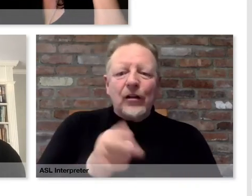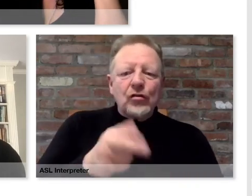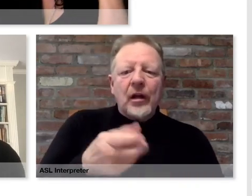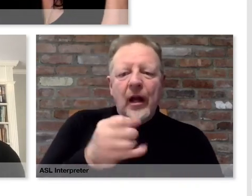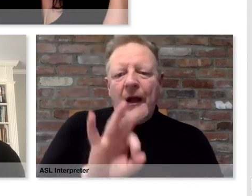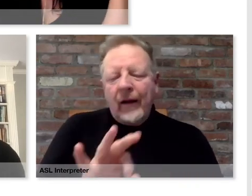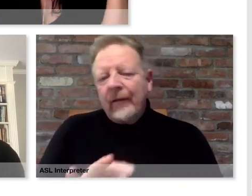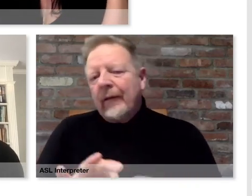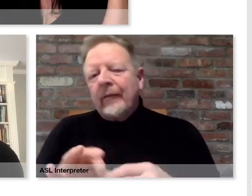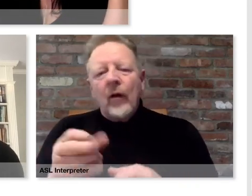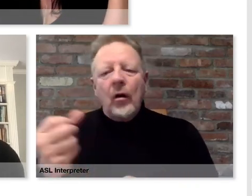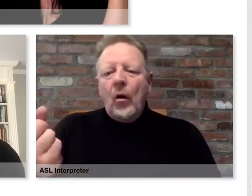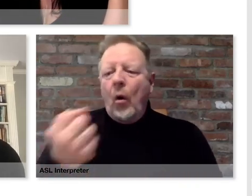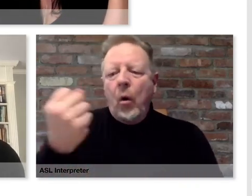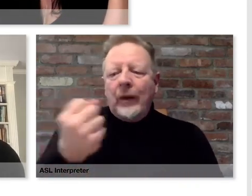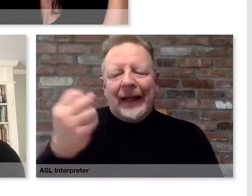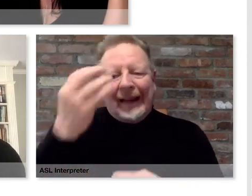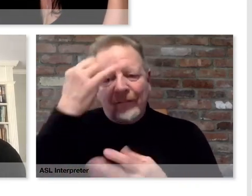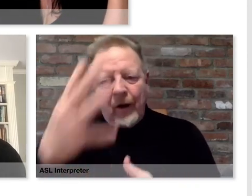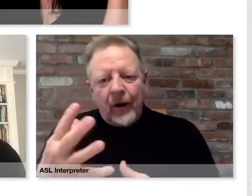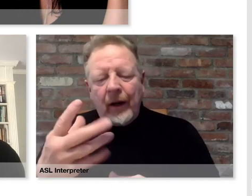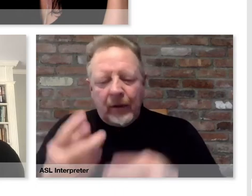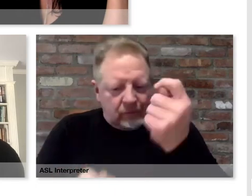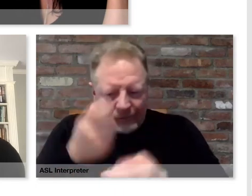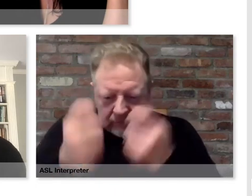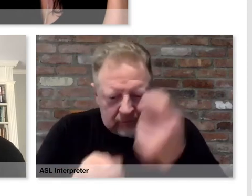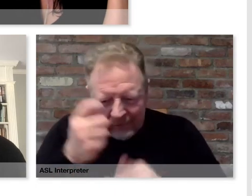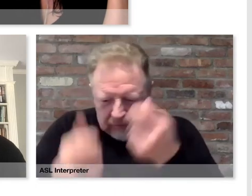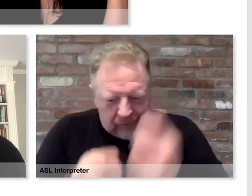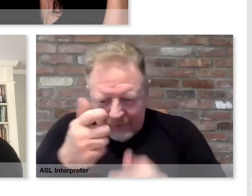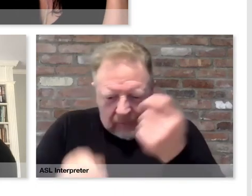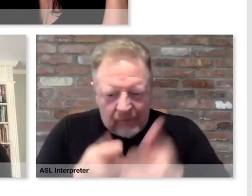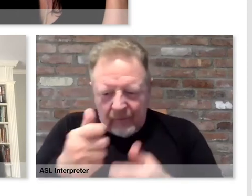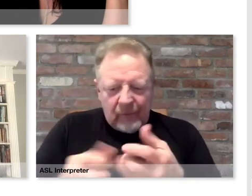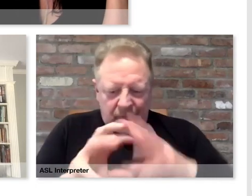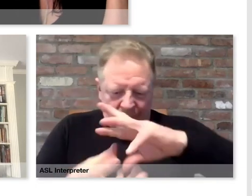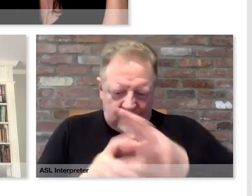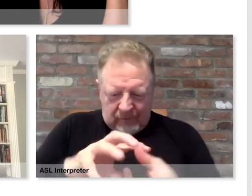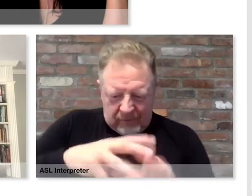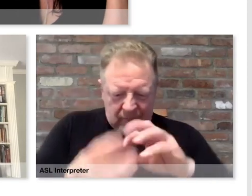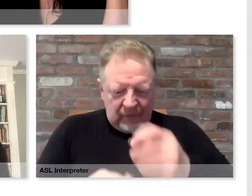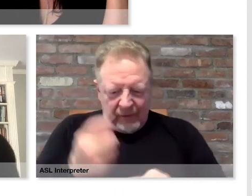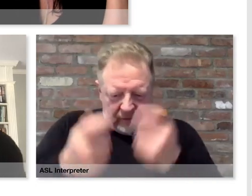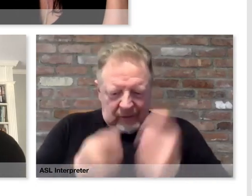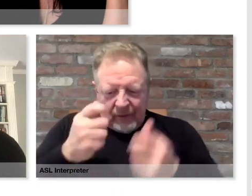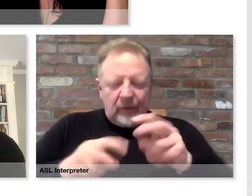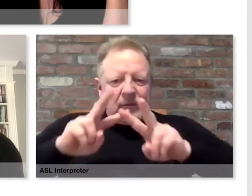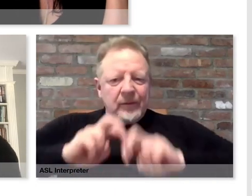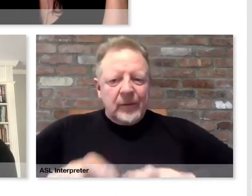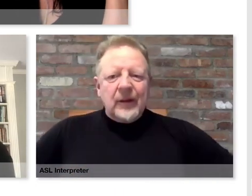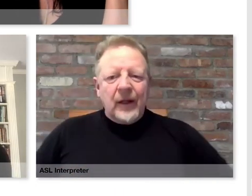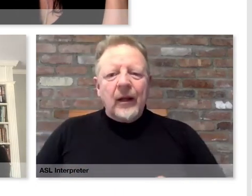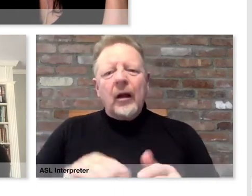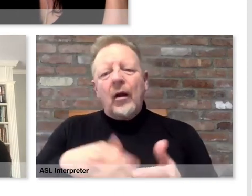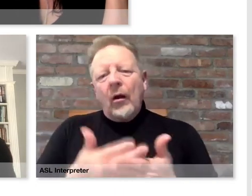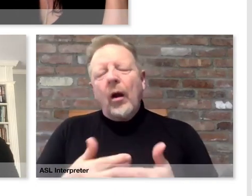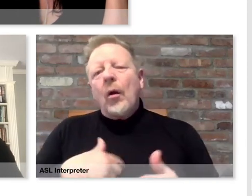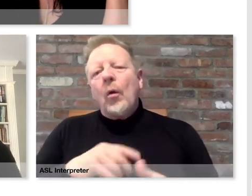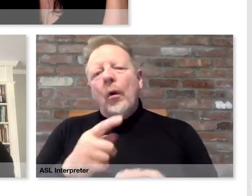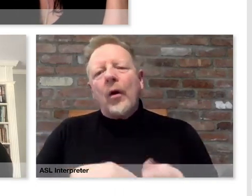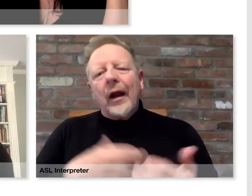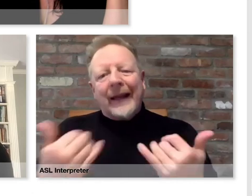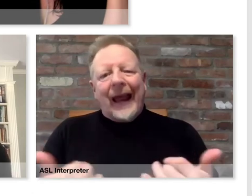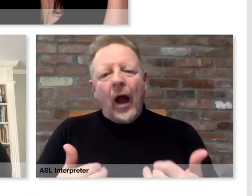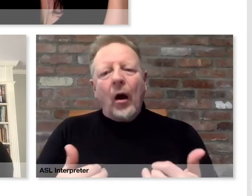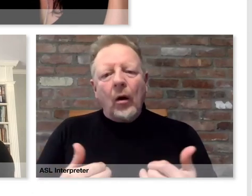holding information, and we can unwind all of those things and unwind the universality of those claims. Mm-hmm. And we are